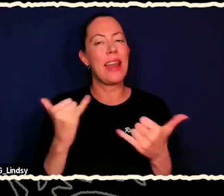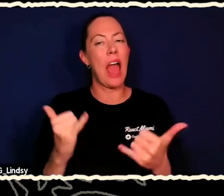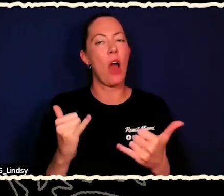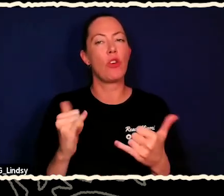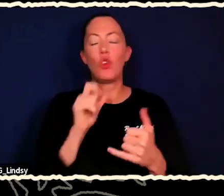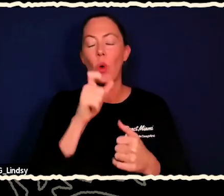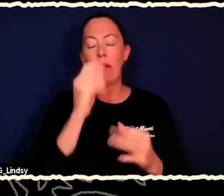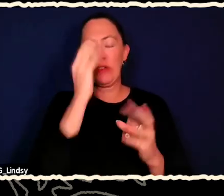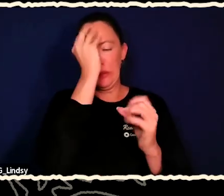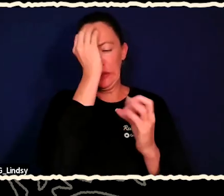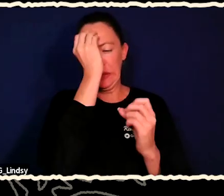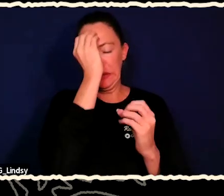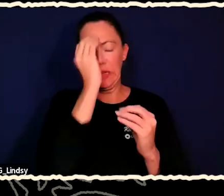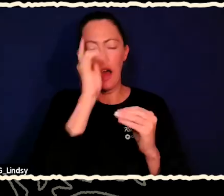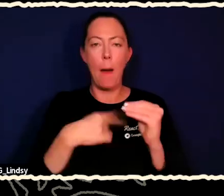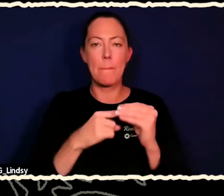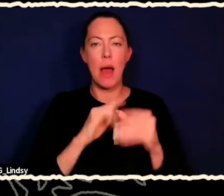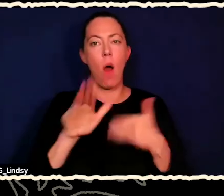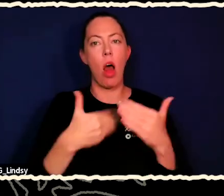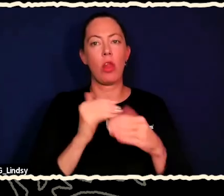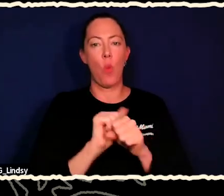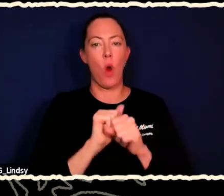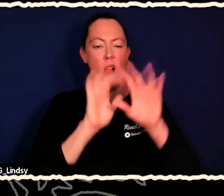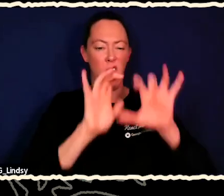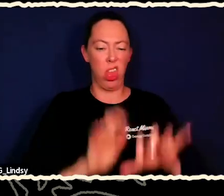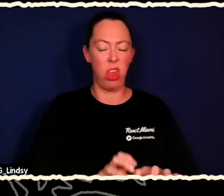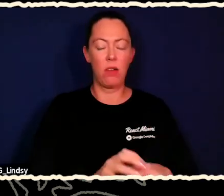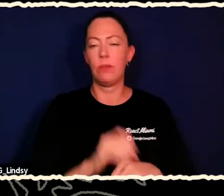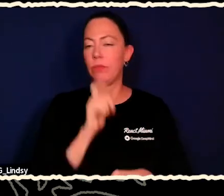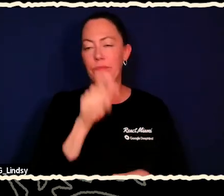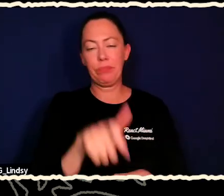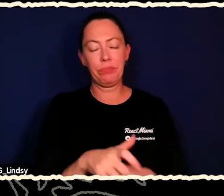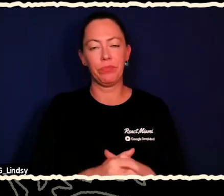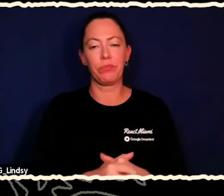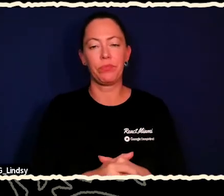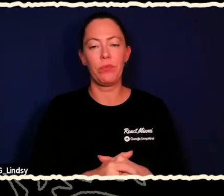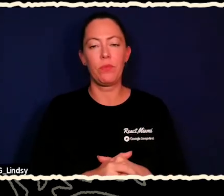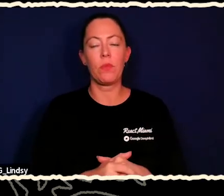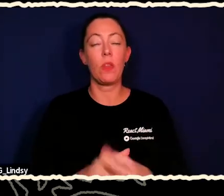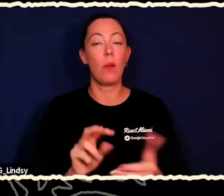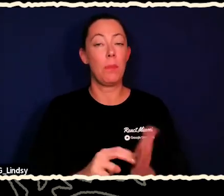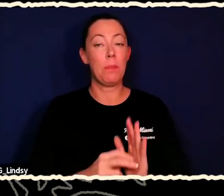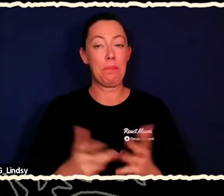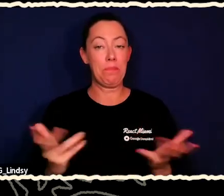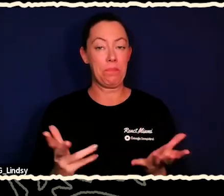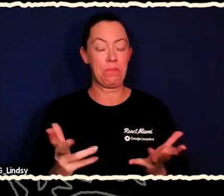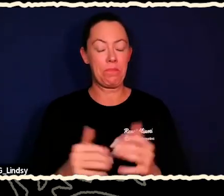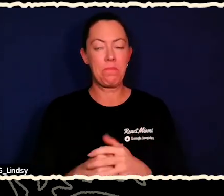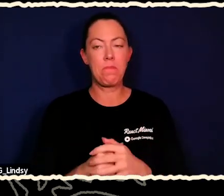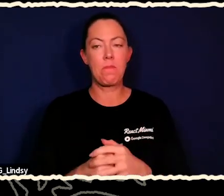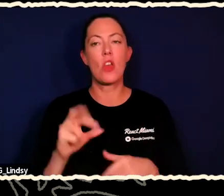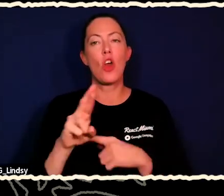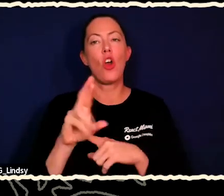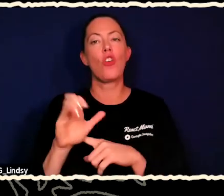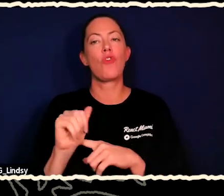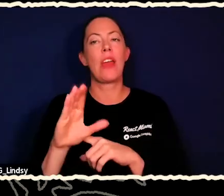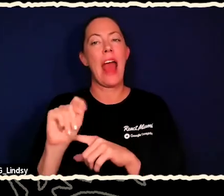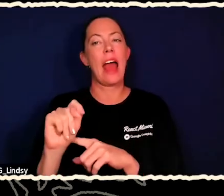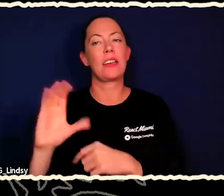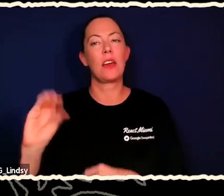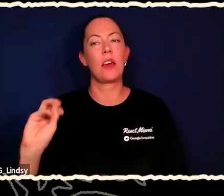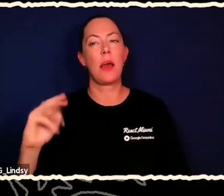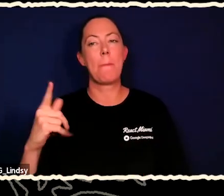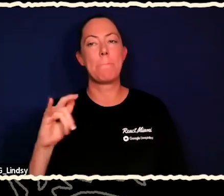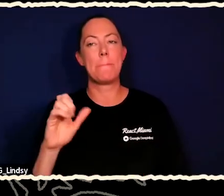this work. So what does it actually do for you? The React compiler looks at your actual